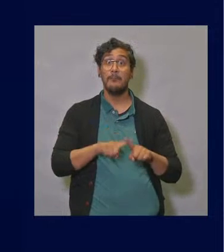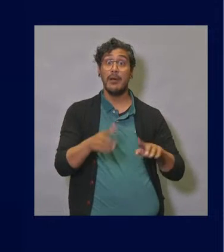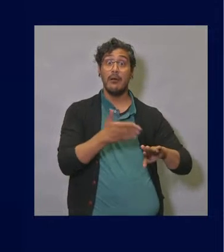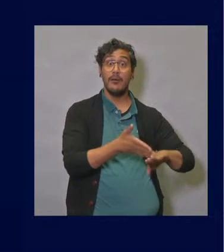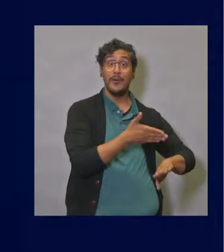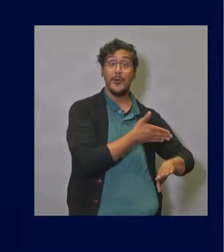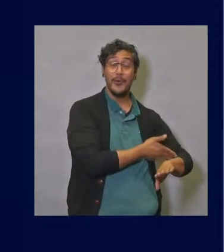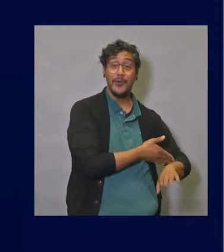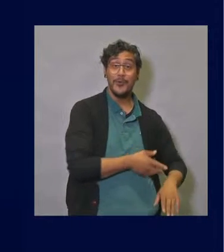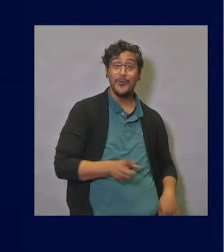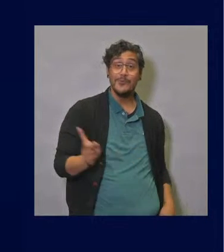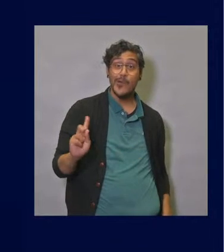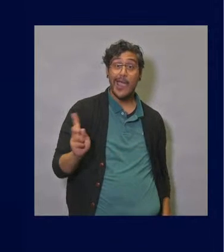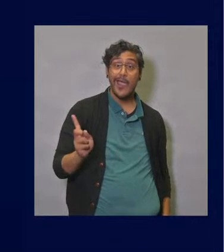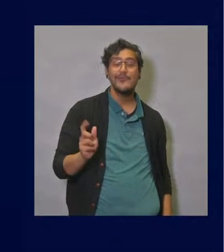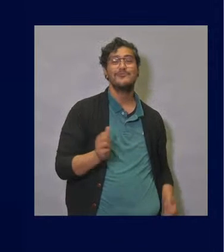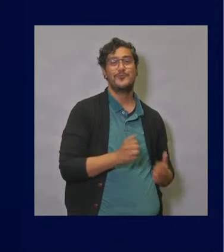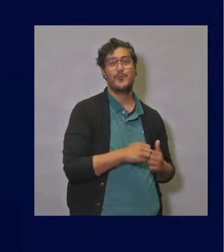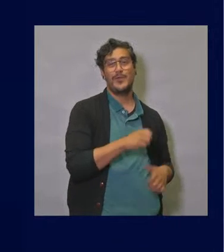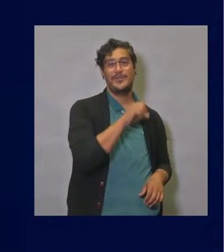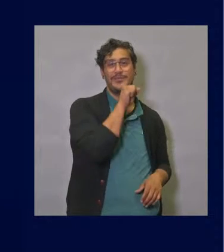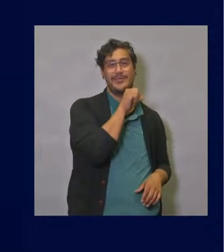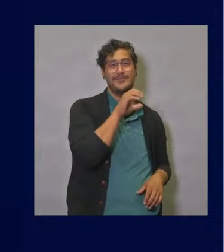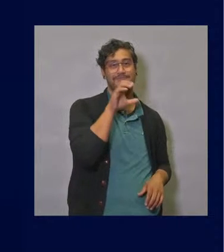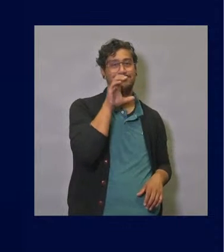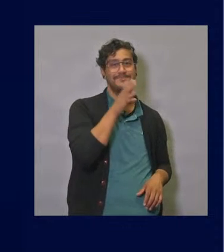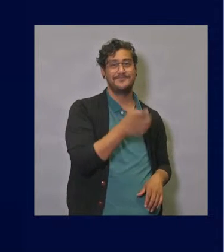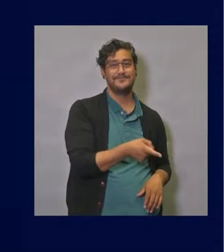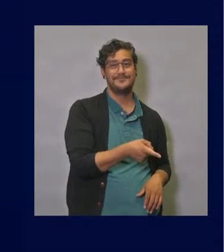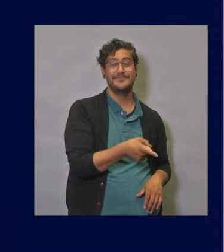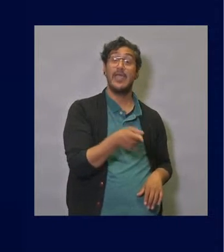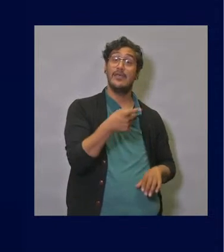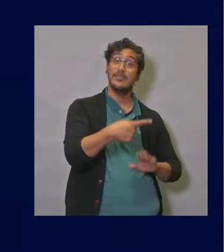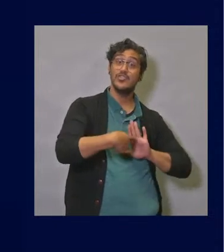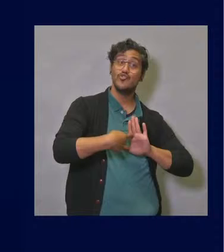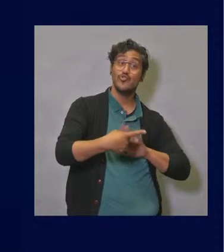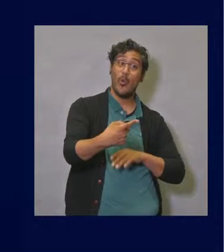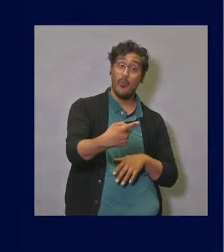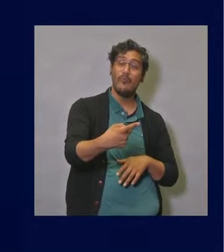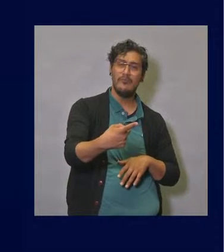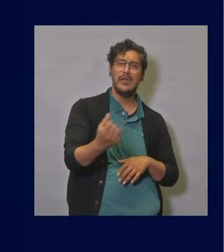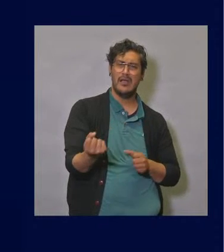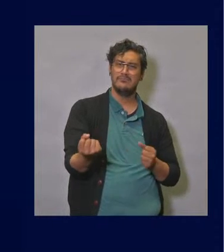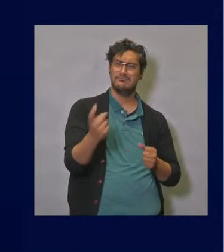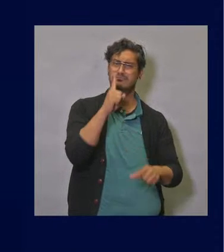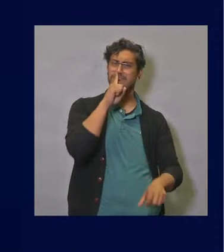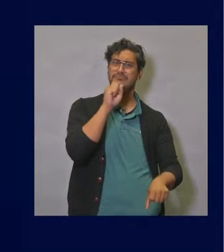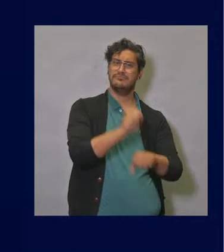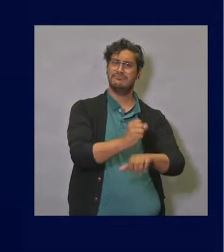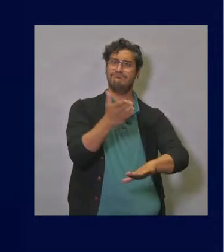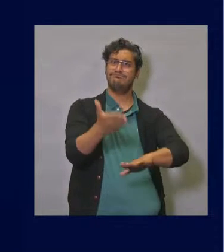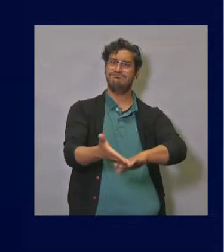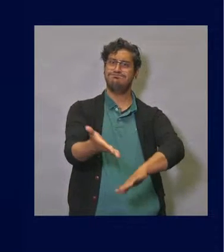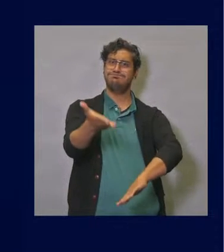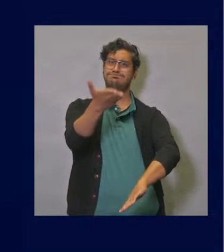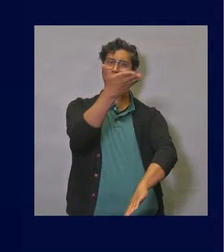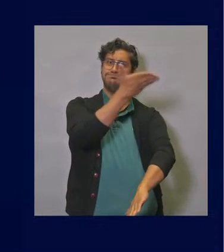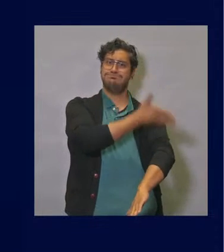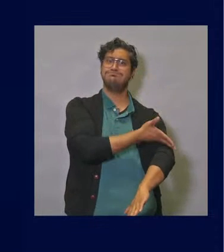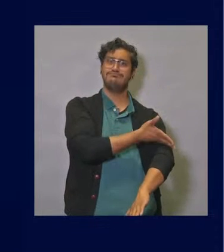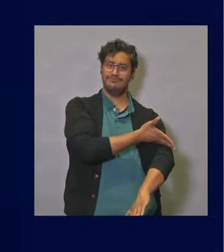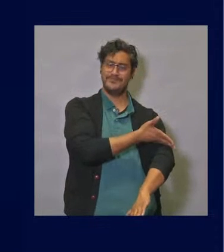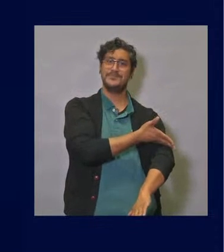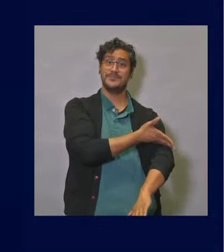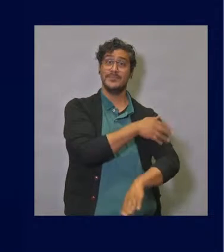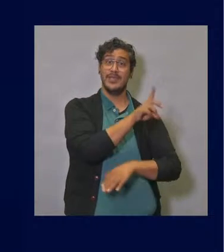particularly dramatic in older adults. This slide shows just how much greater the improvements in this age group have been.